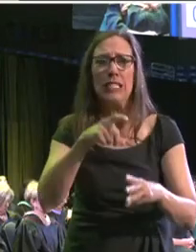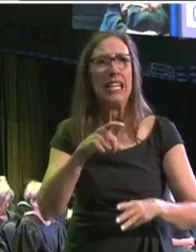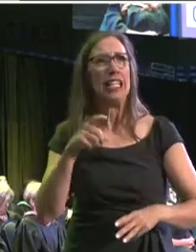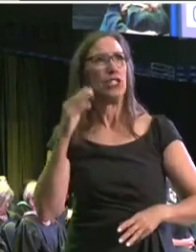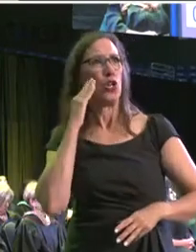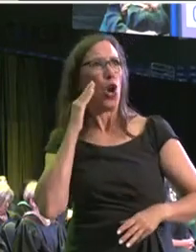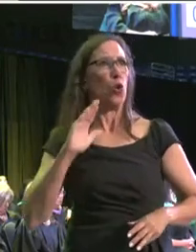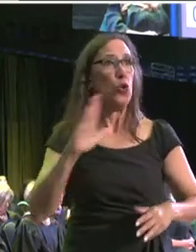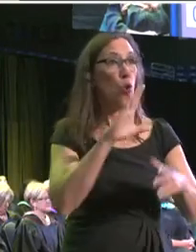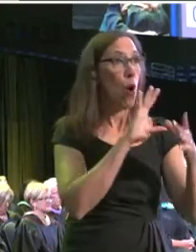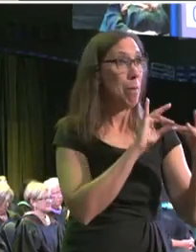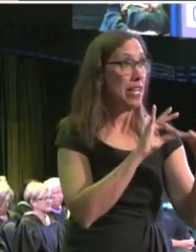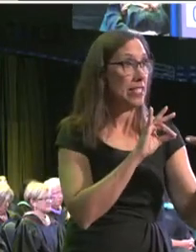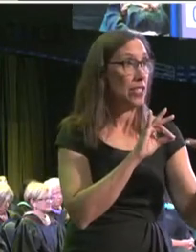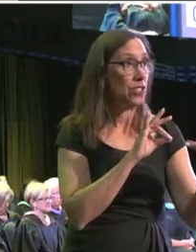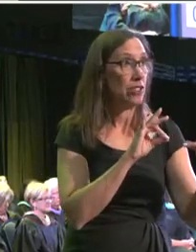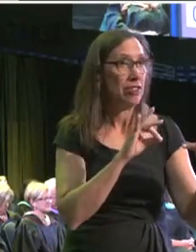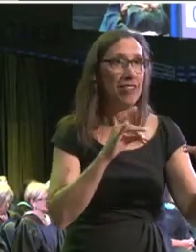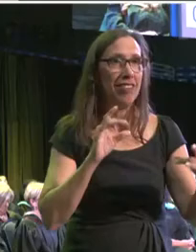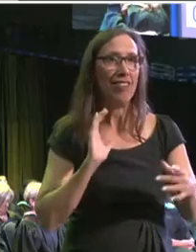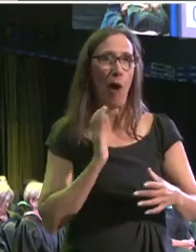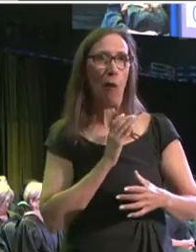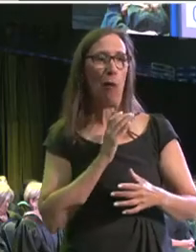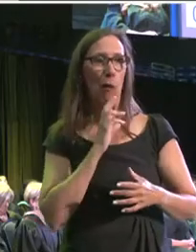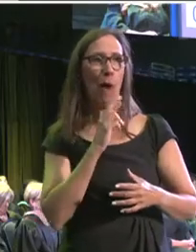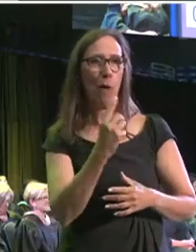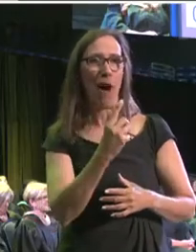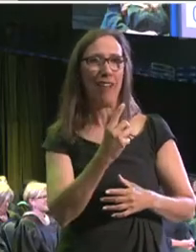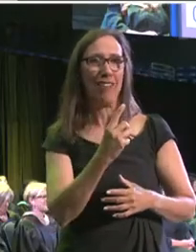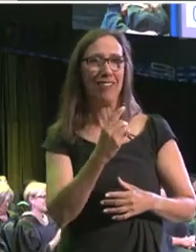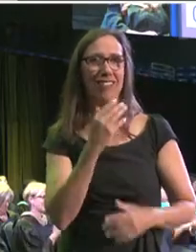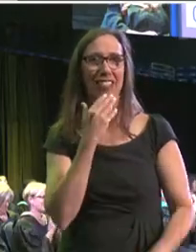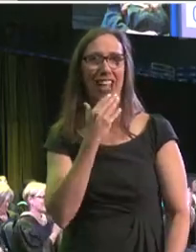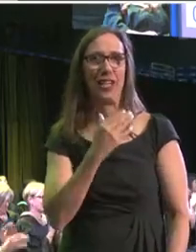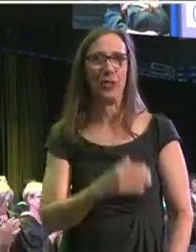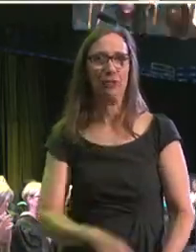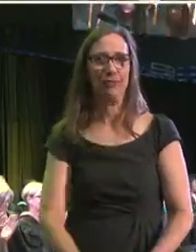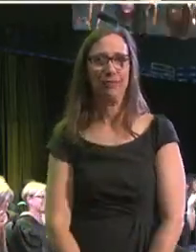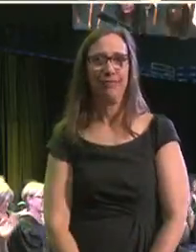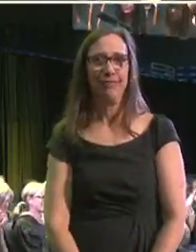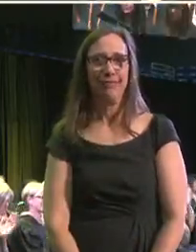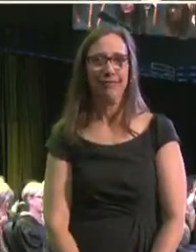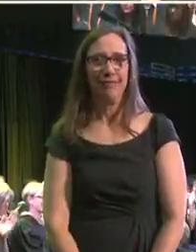our message. It's that we are one. Thank you.